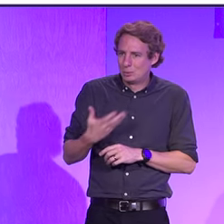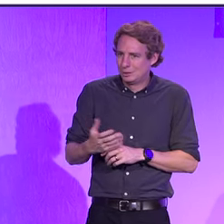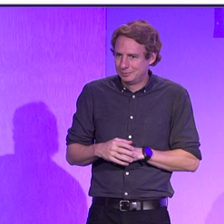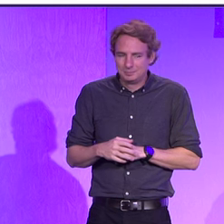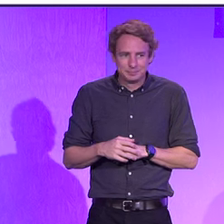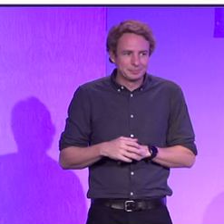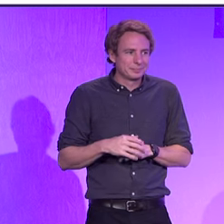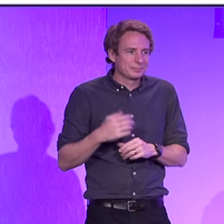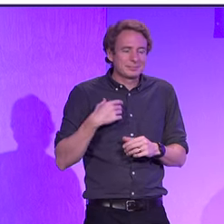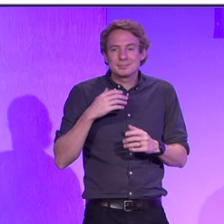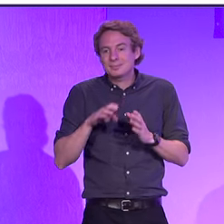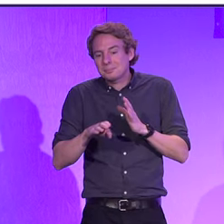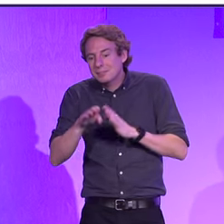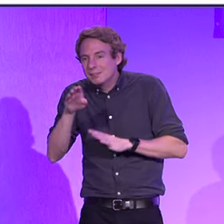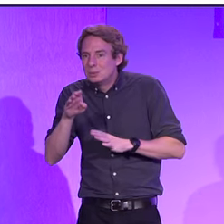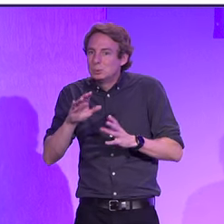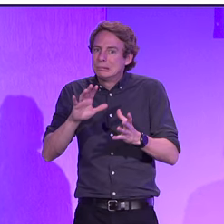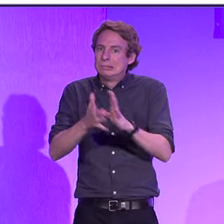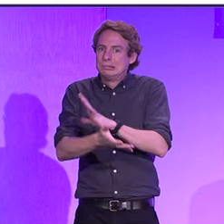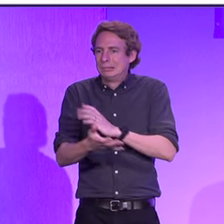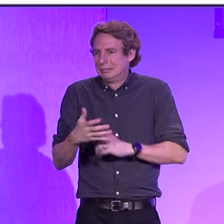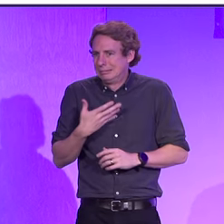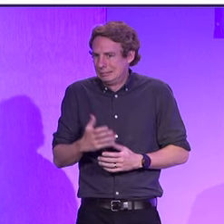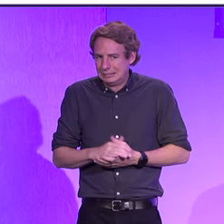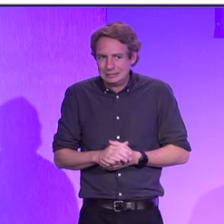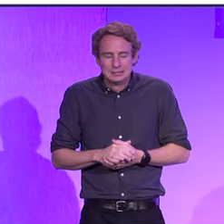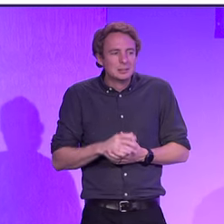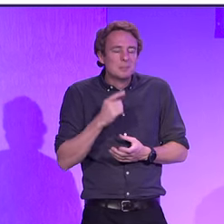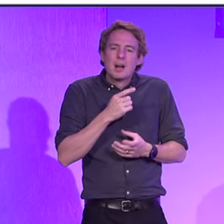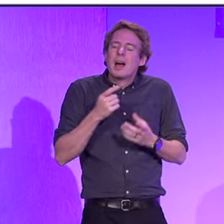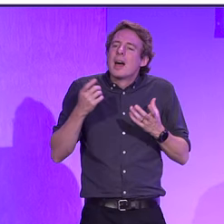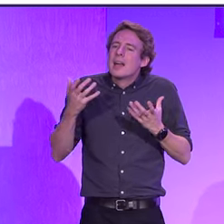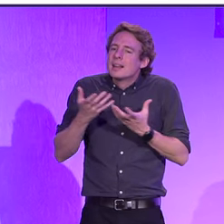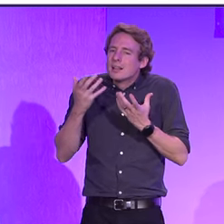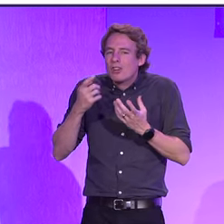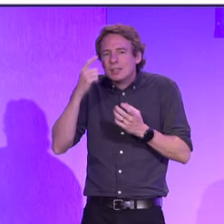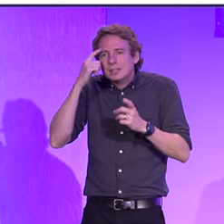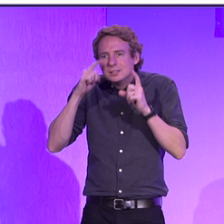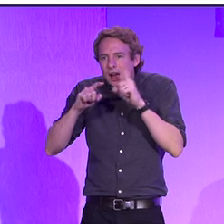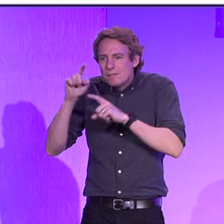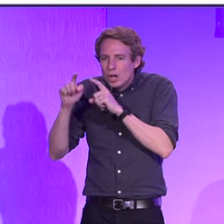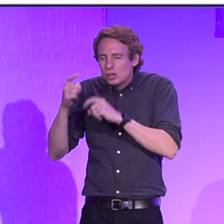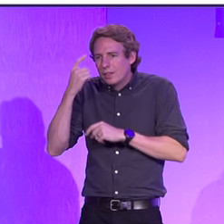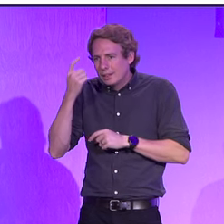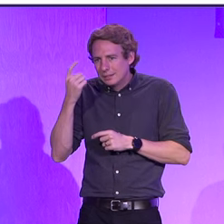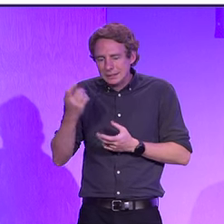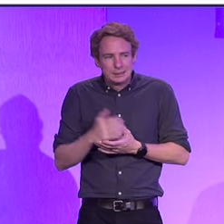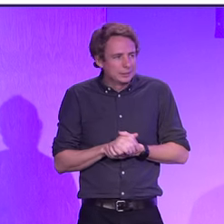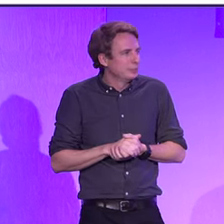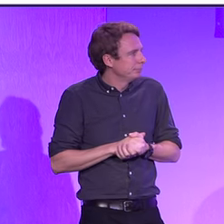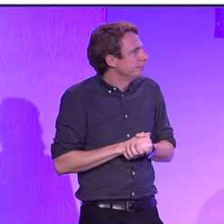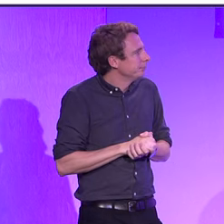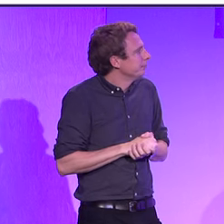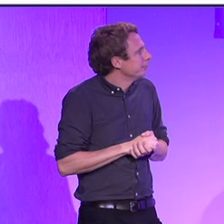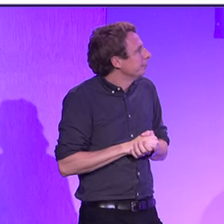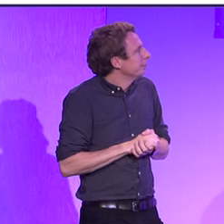I'm not gonna go into dystopian land, but play really encourages divergent thinking, which is crucial for creativity, and